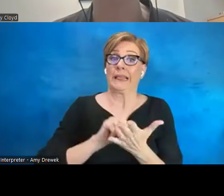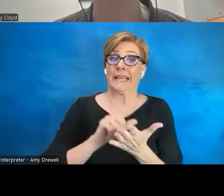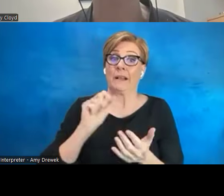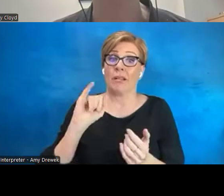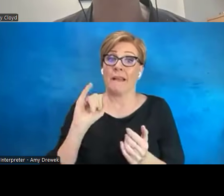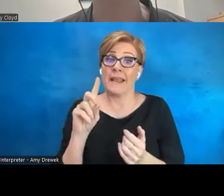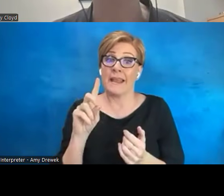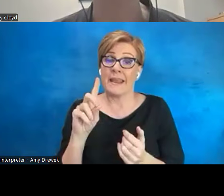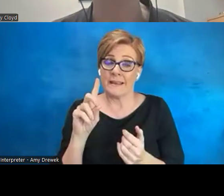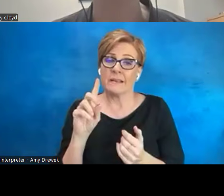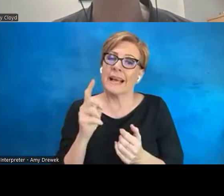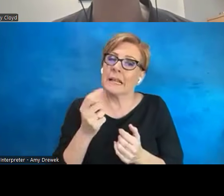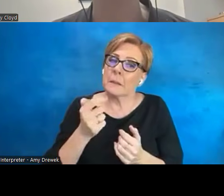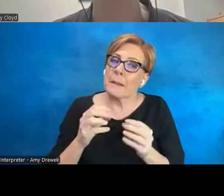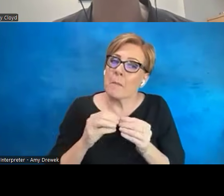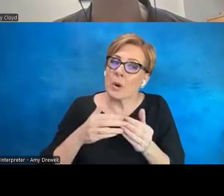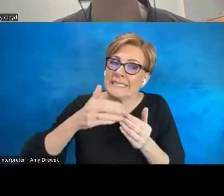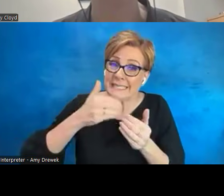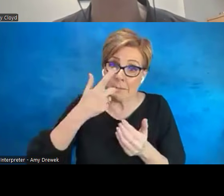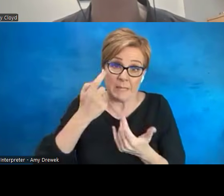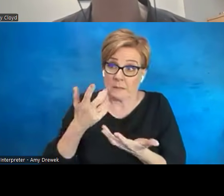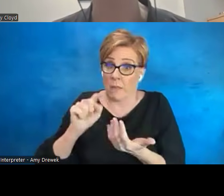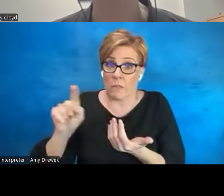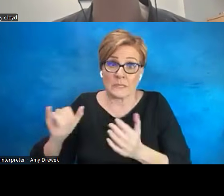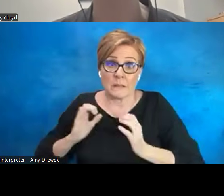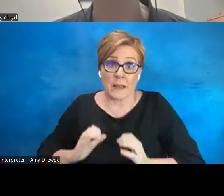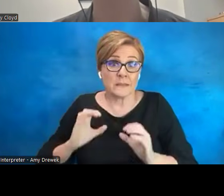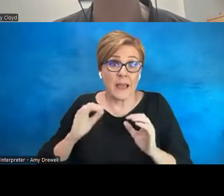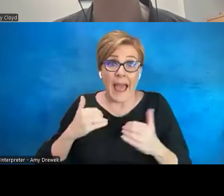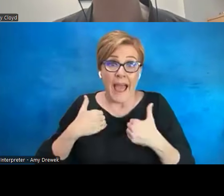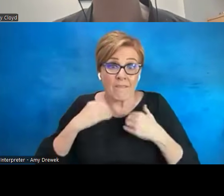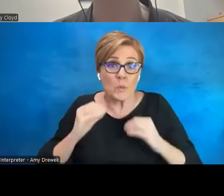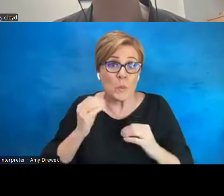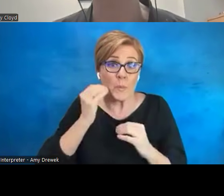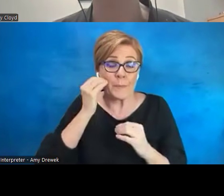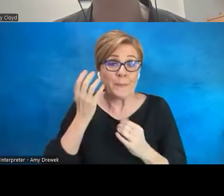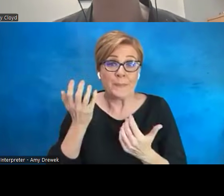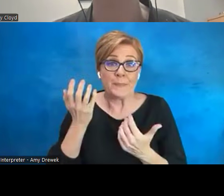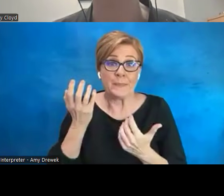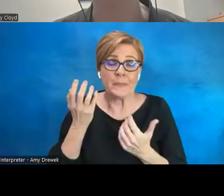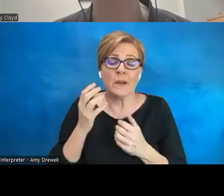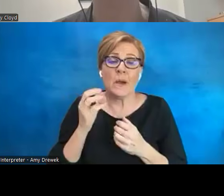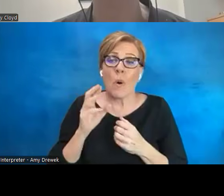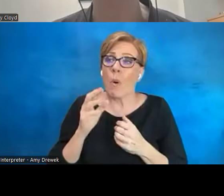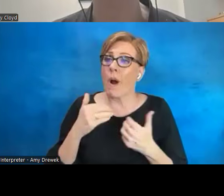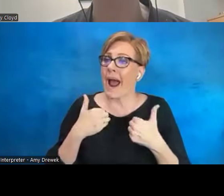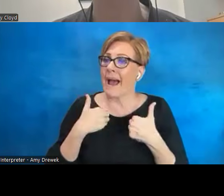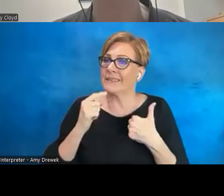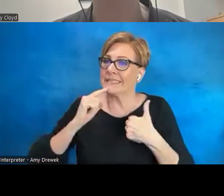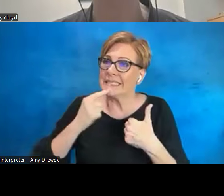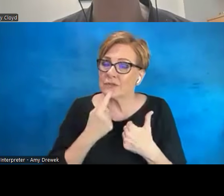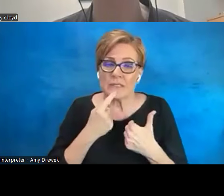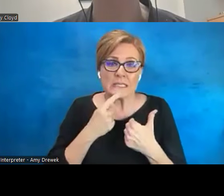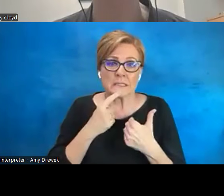because the clients are experiencing homelessness, and or having other major crises that they're facing.